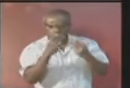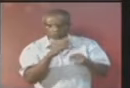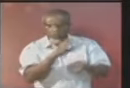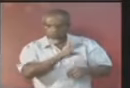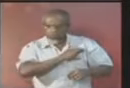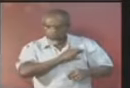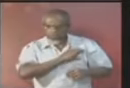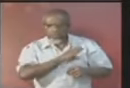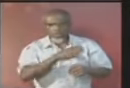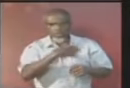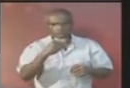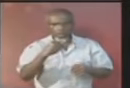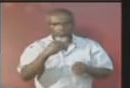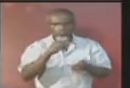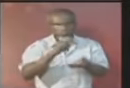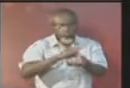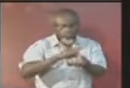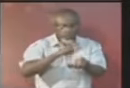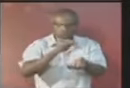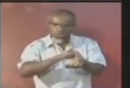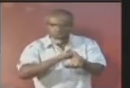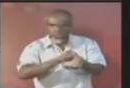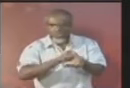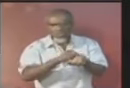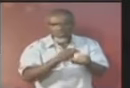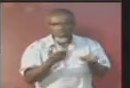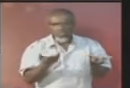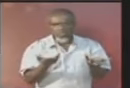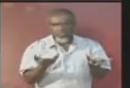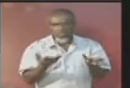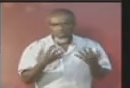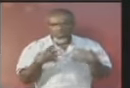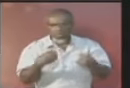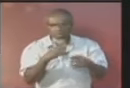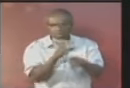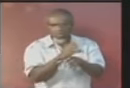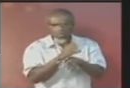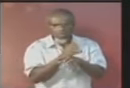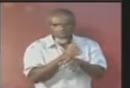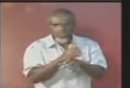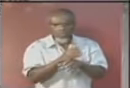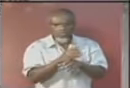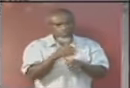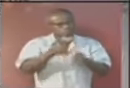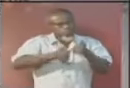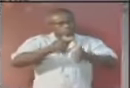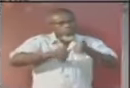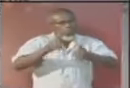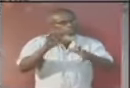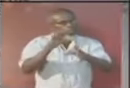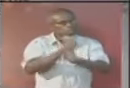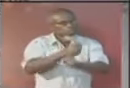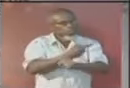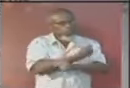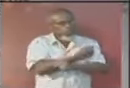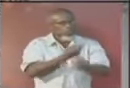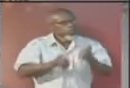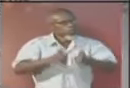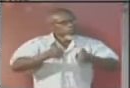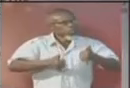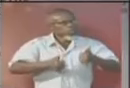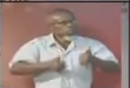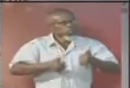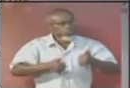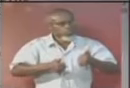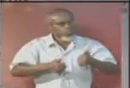have they received? Is it the AstraZeneca? That's all I want. Thanks. Well, I mean, different